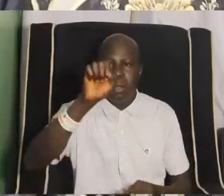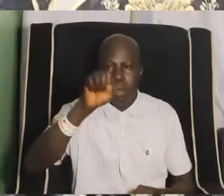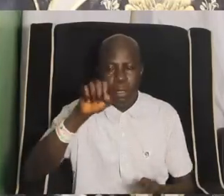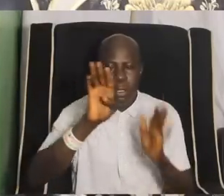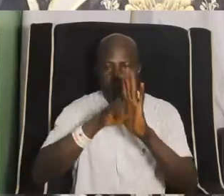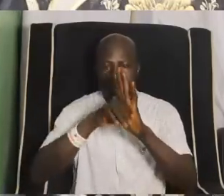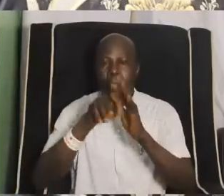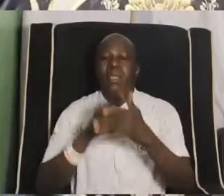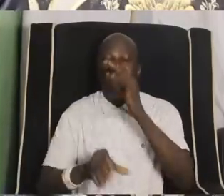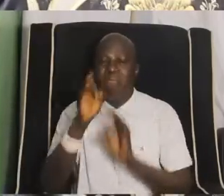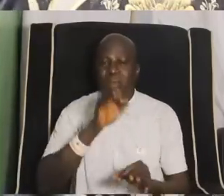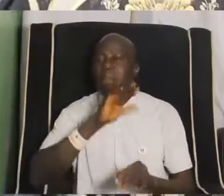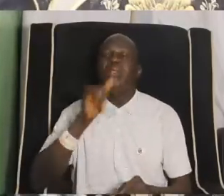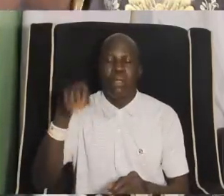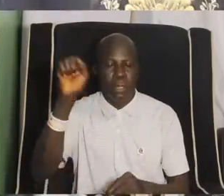That we are knocking the door.